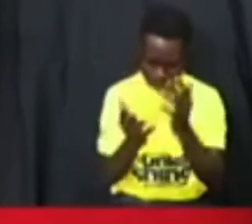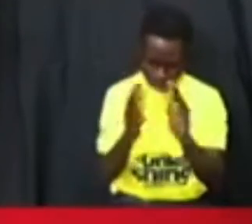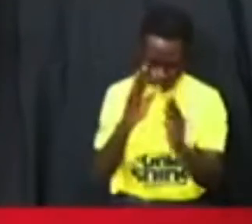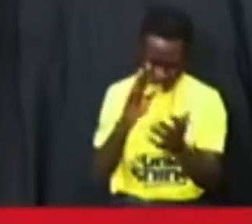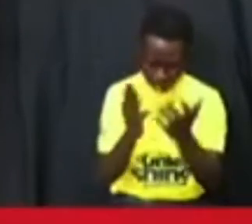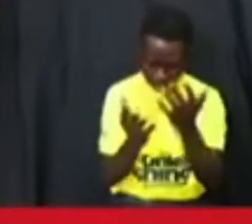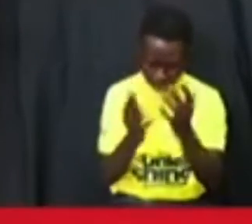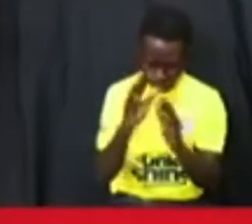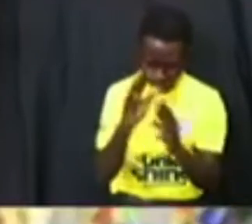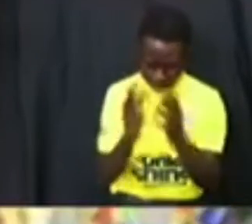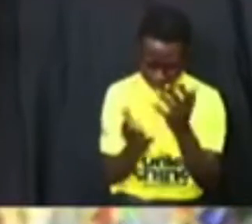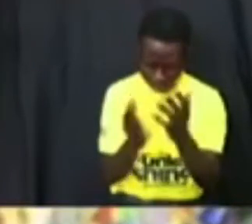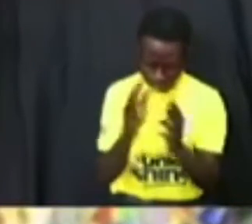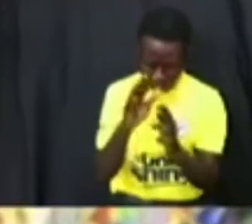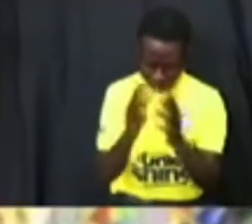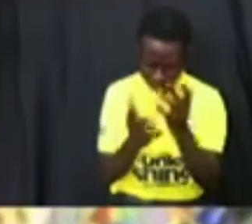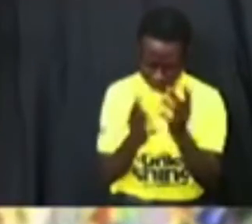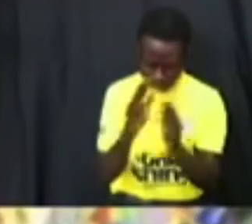Oh.